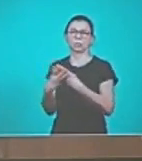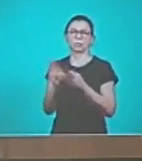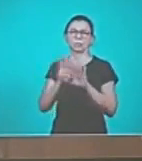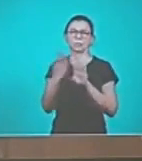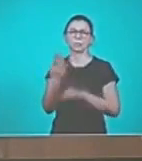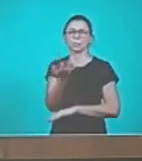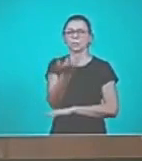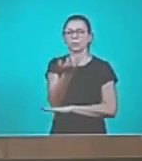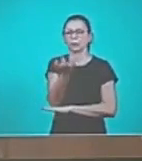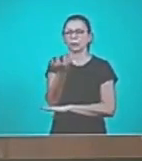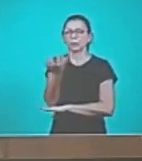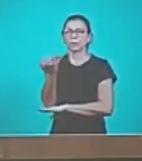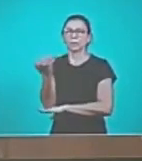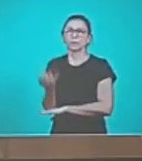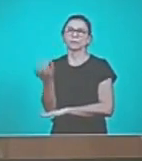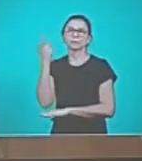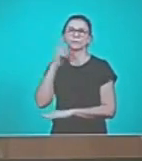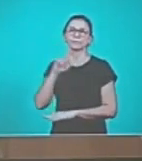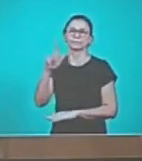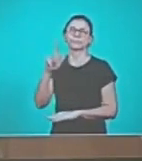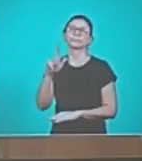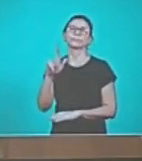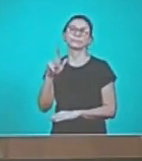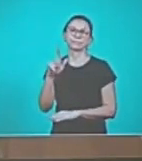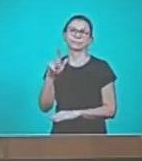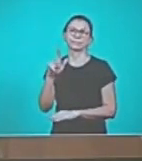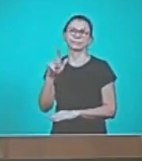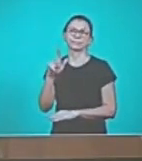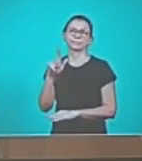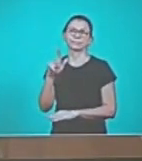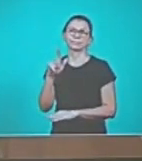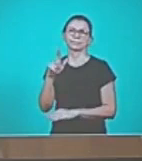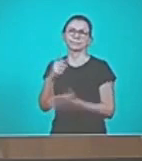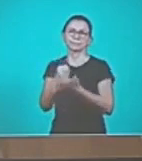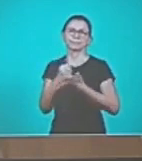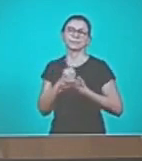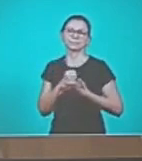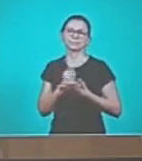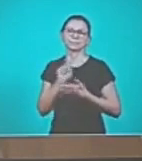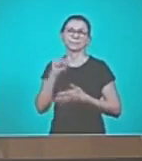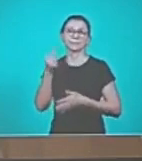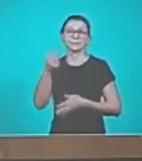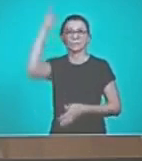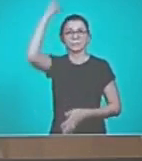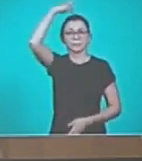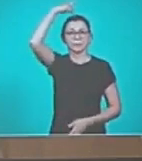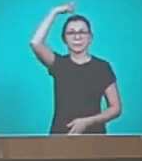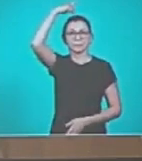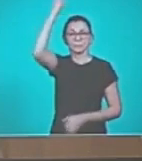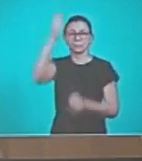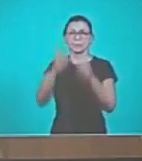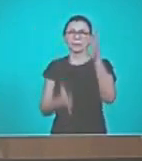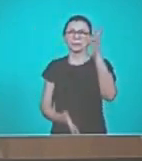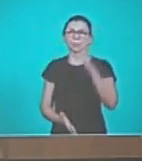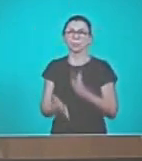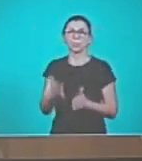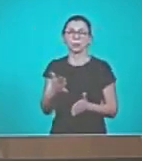of the Spirit. So on the Pentecost, he entered into the temple because he didn't need any help from